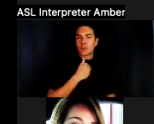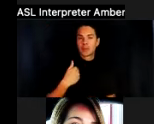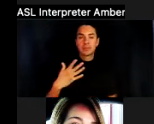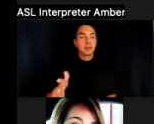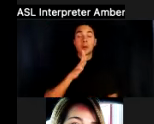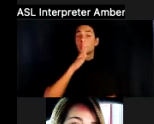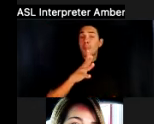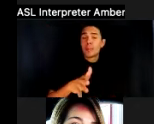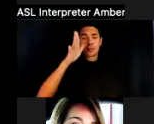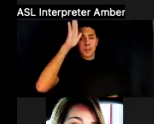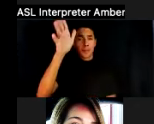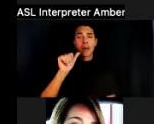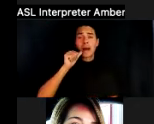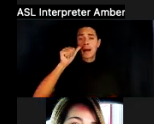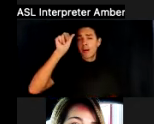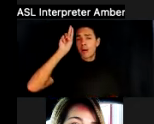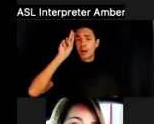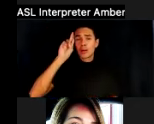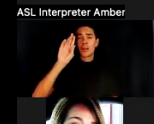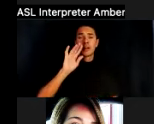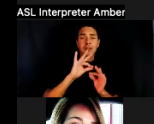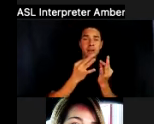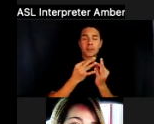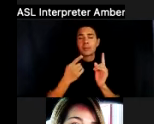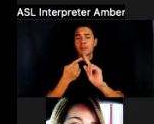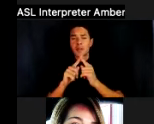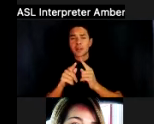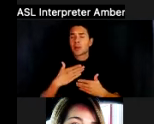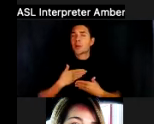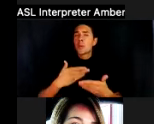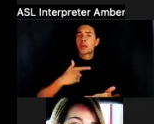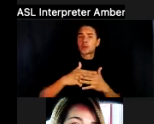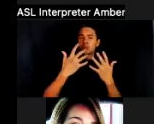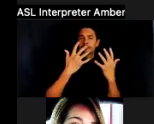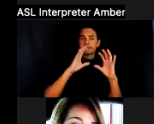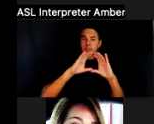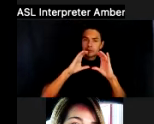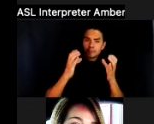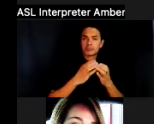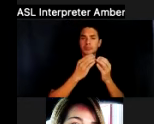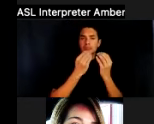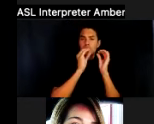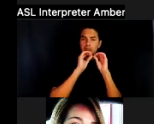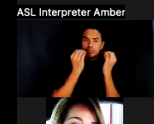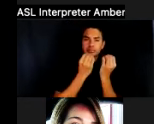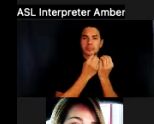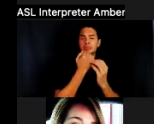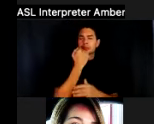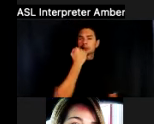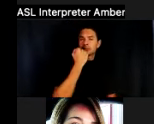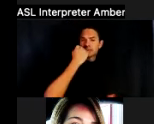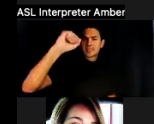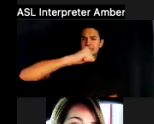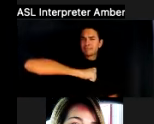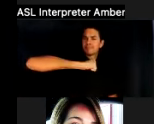ones who are willing to organize, resist sexual violence, and help change social norms. And what